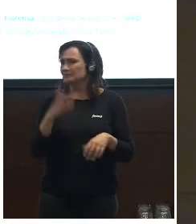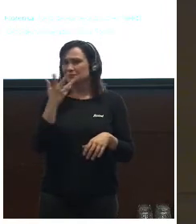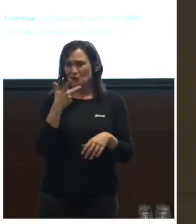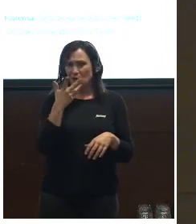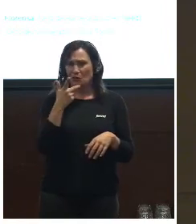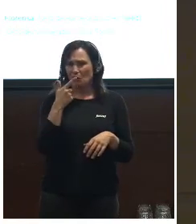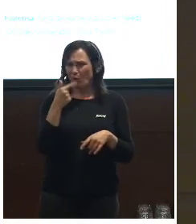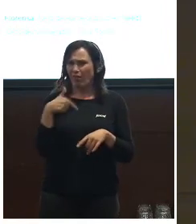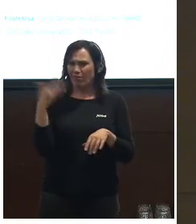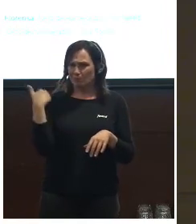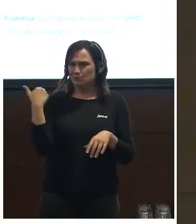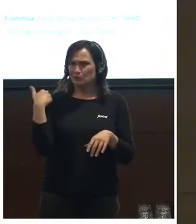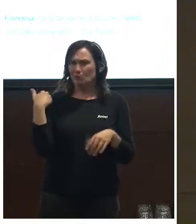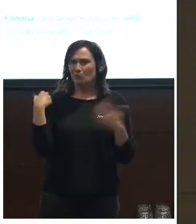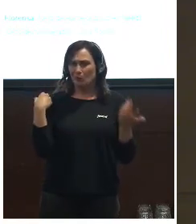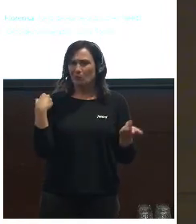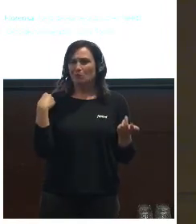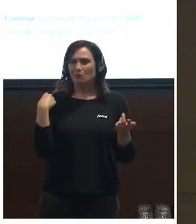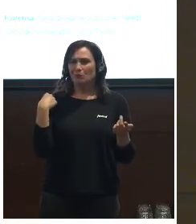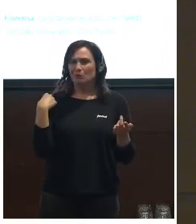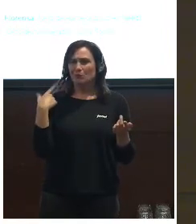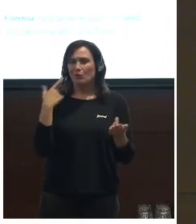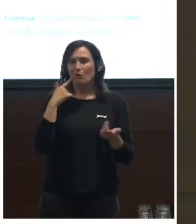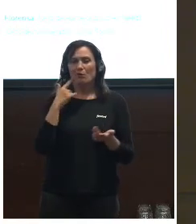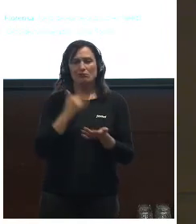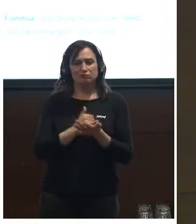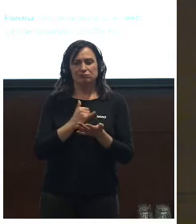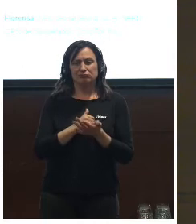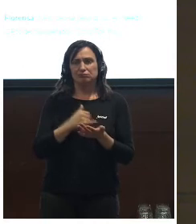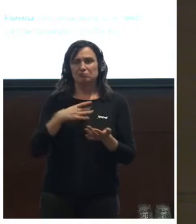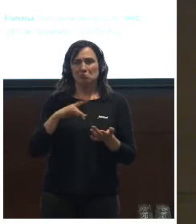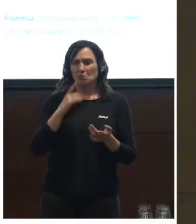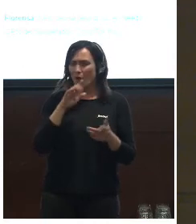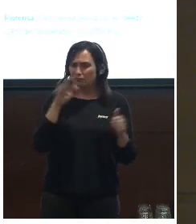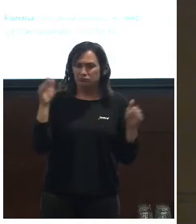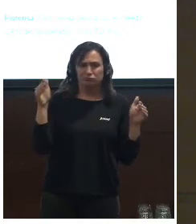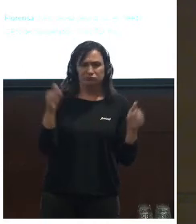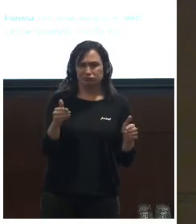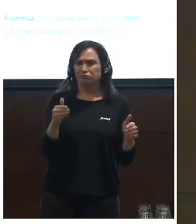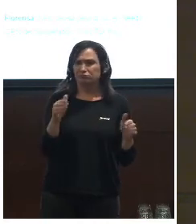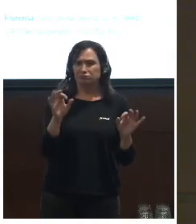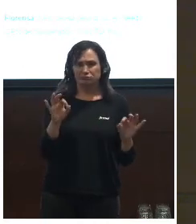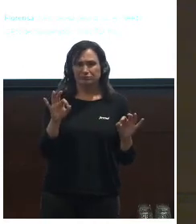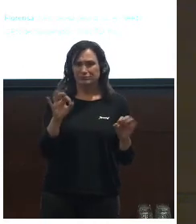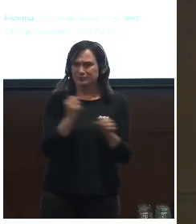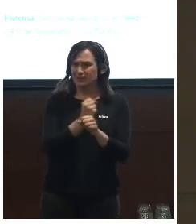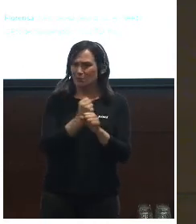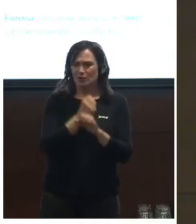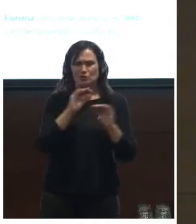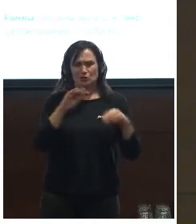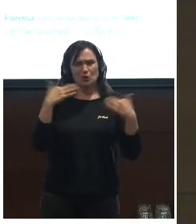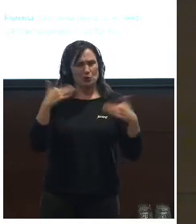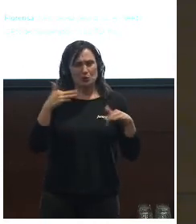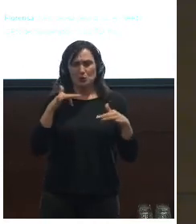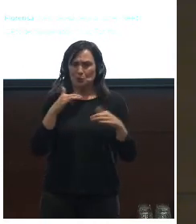very dedicated in what she's doing, and that's the reason also with her. I can learn from her that one and one is three, because I